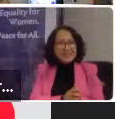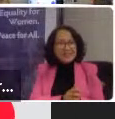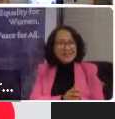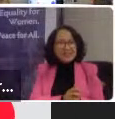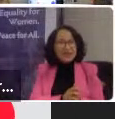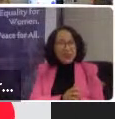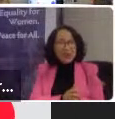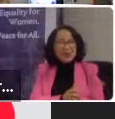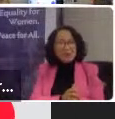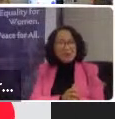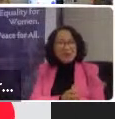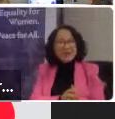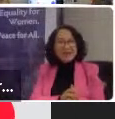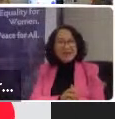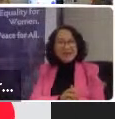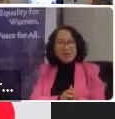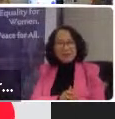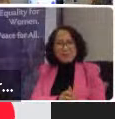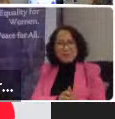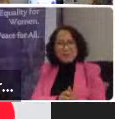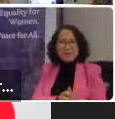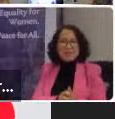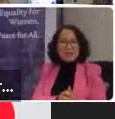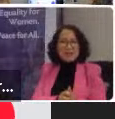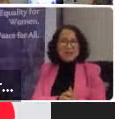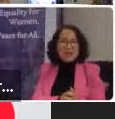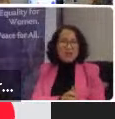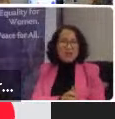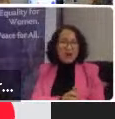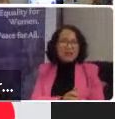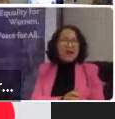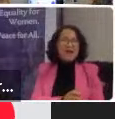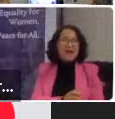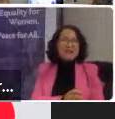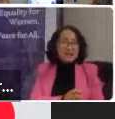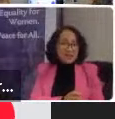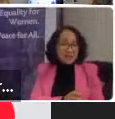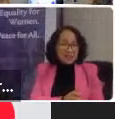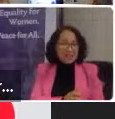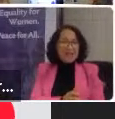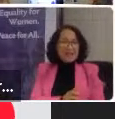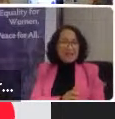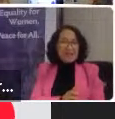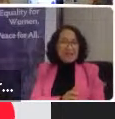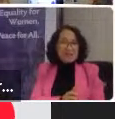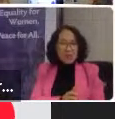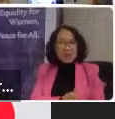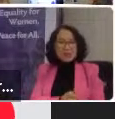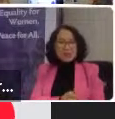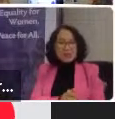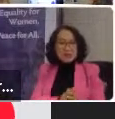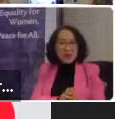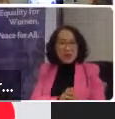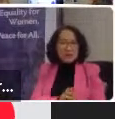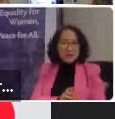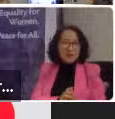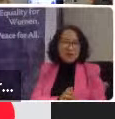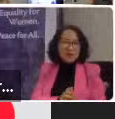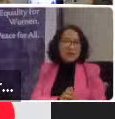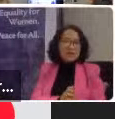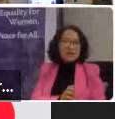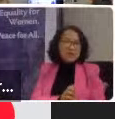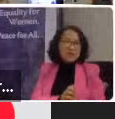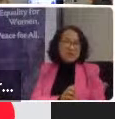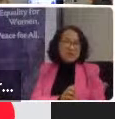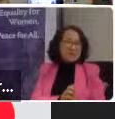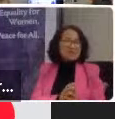the second Global Media and Women, Peace and Security Award next year. Thank you so much, everyone, for